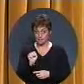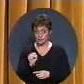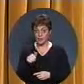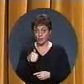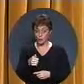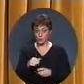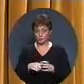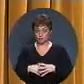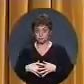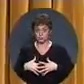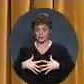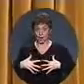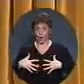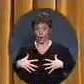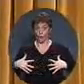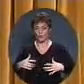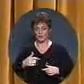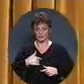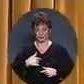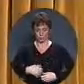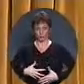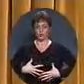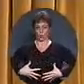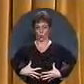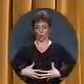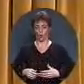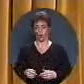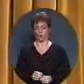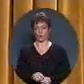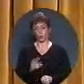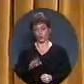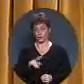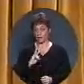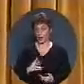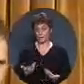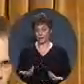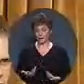see. Therefore, my question,